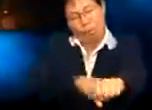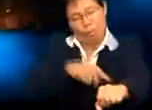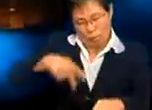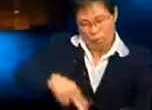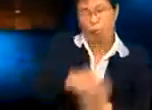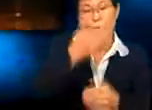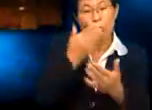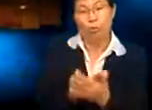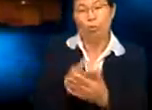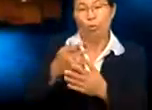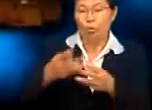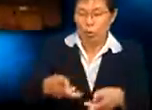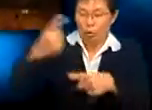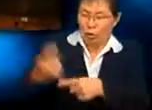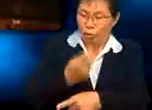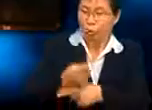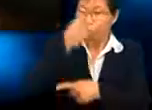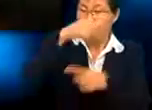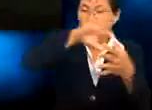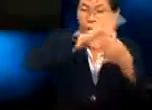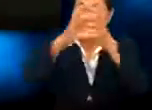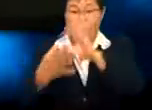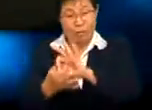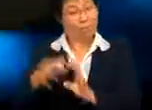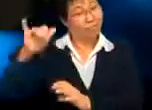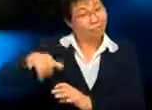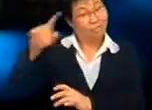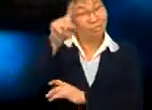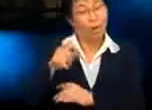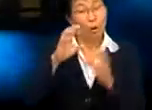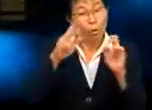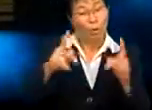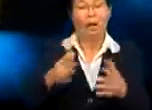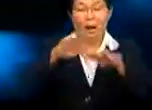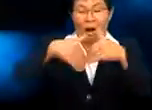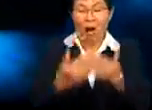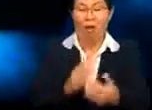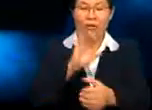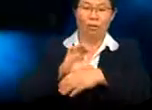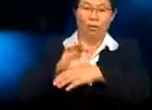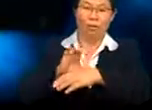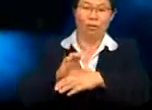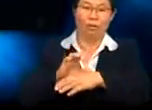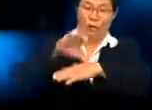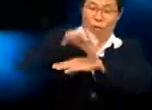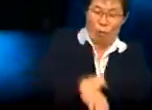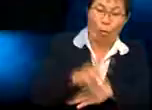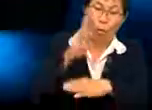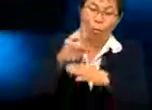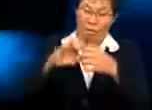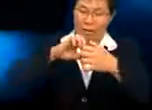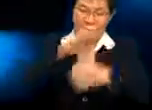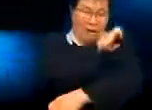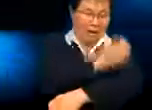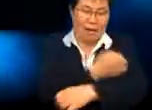way to train for the Olympics, though. Okay, let's see how the force of water energy